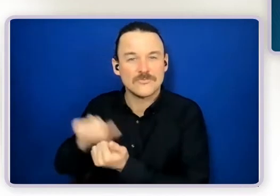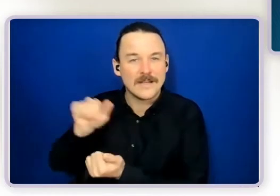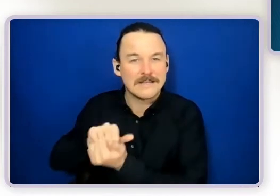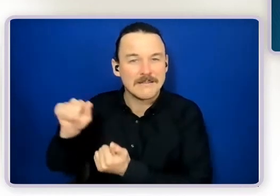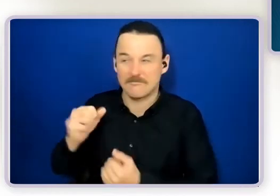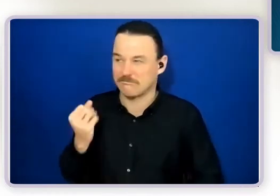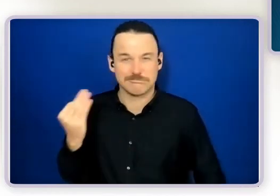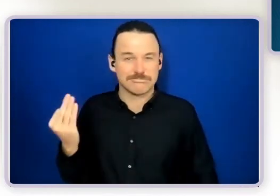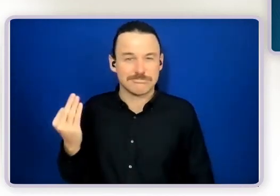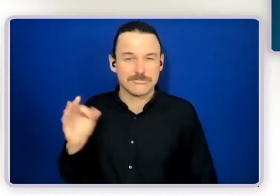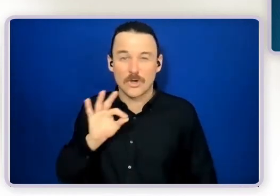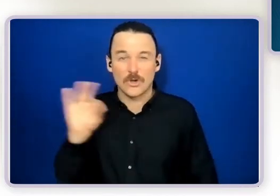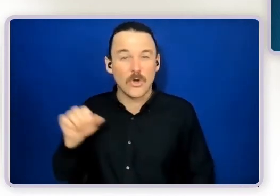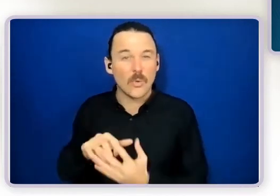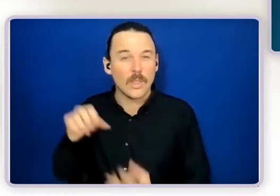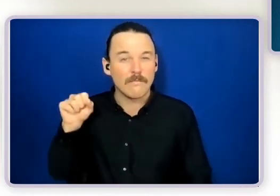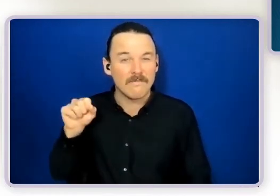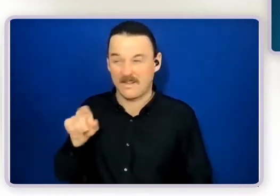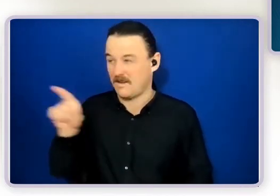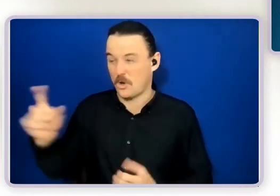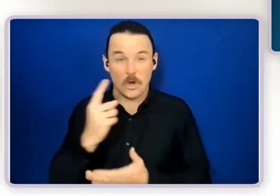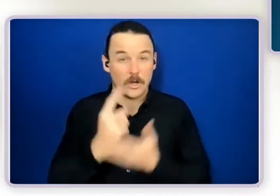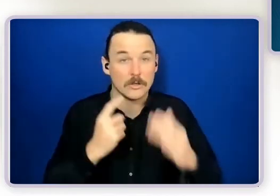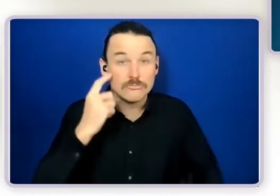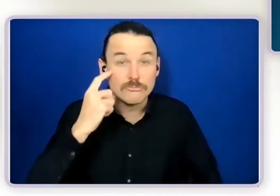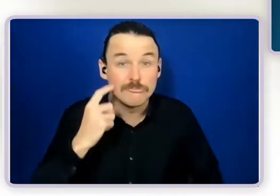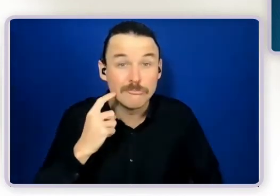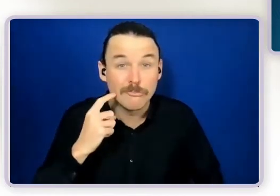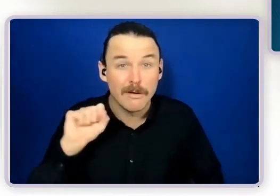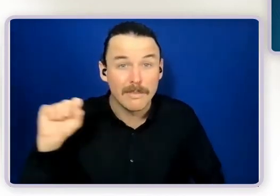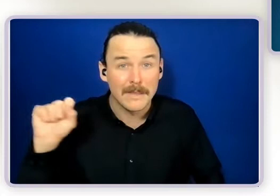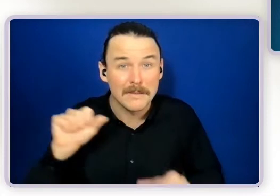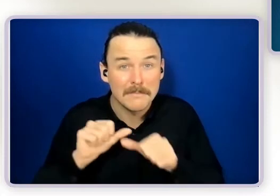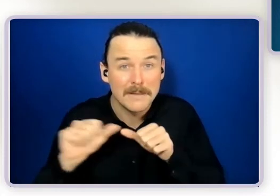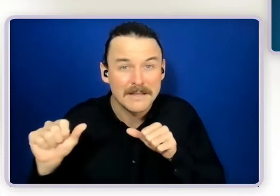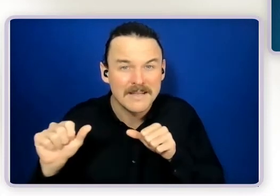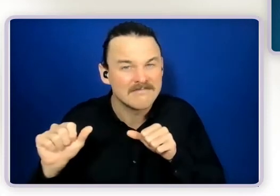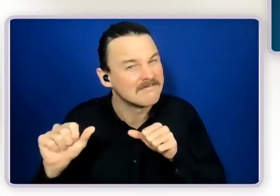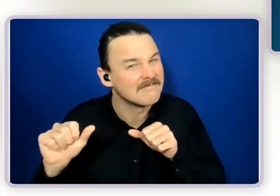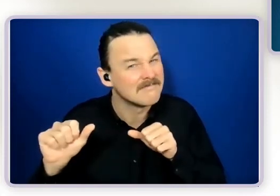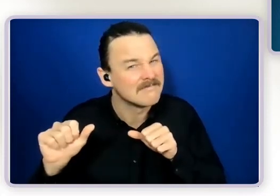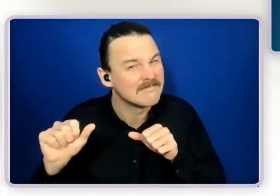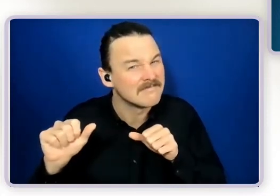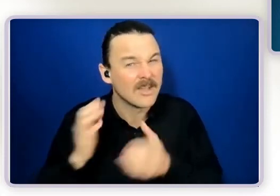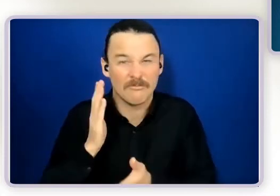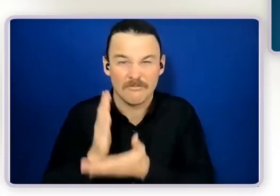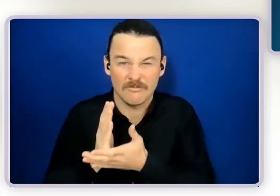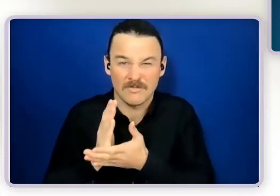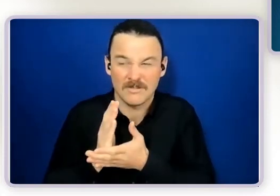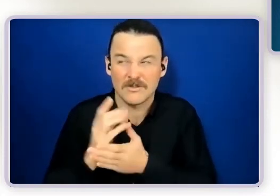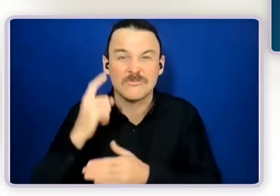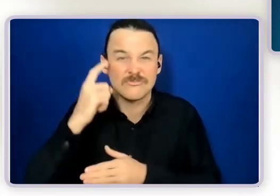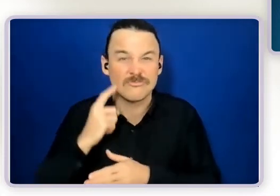the best they can, which is kind of ironic, but the worst they can. And and they try and tackle